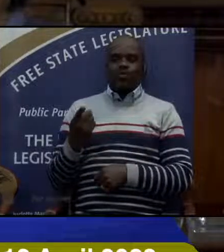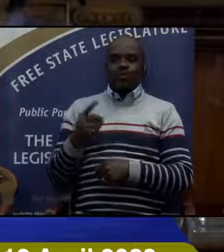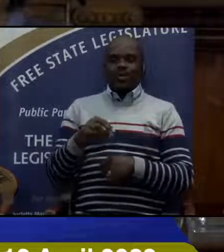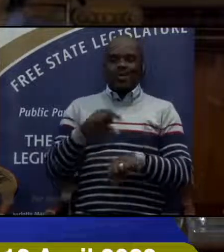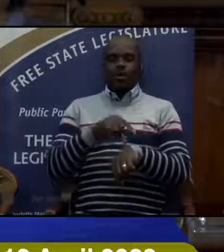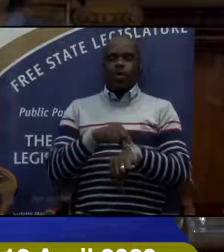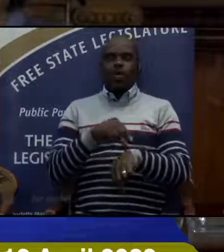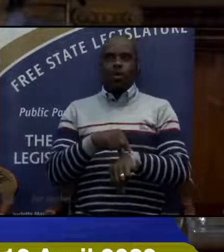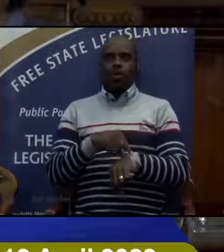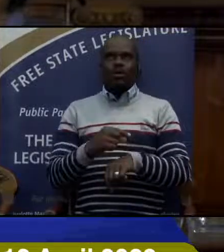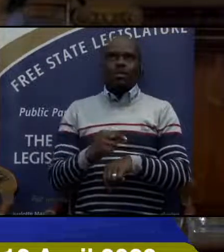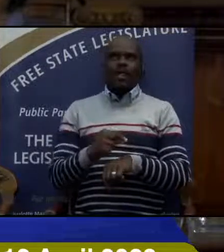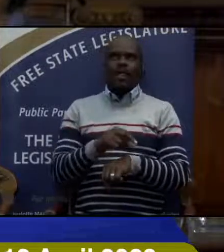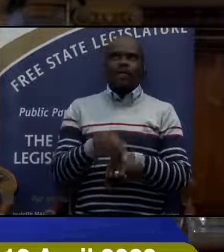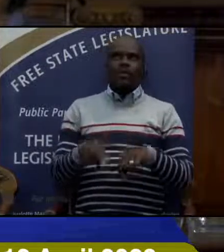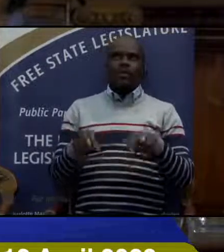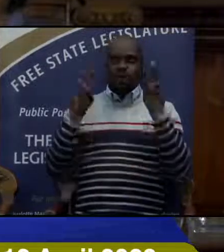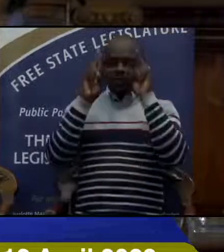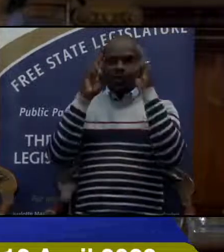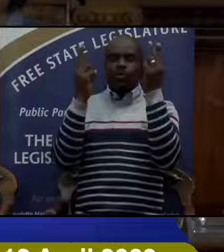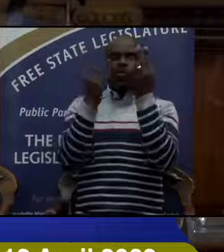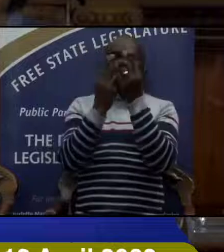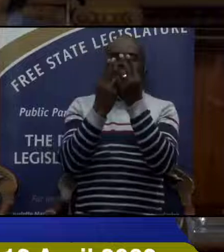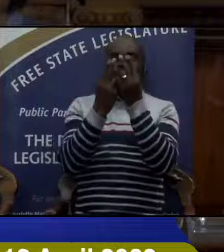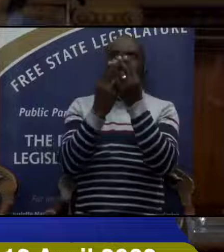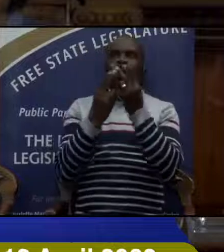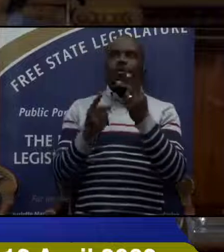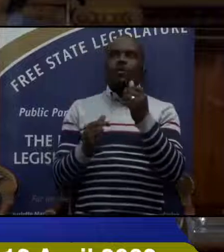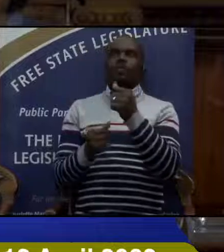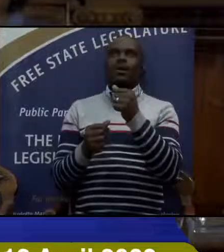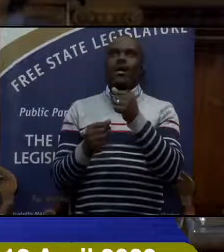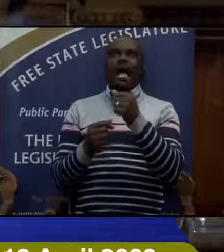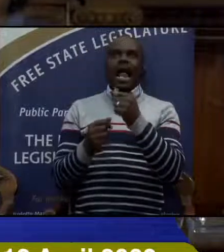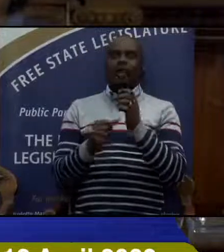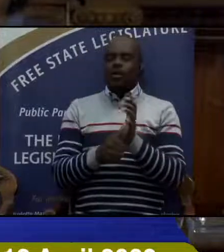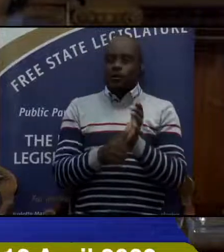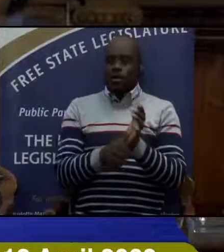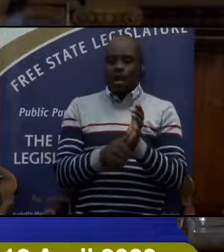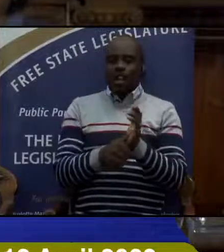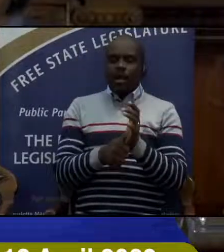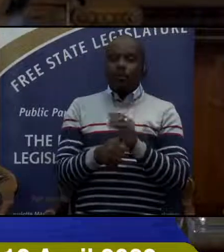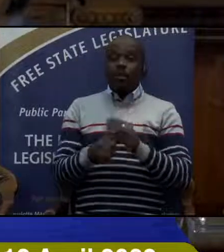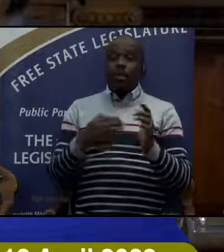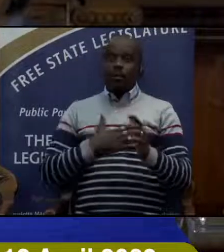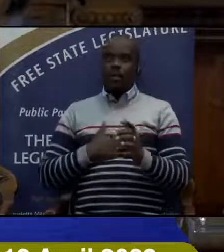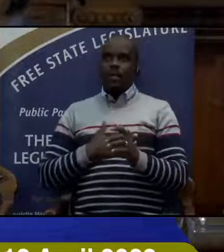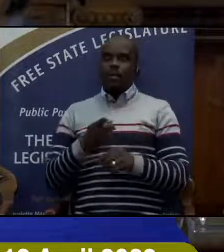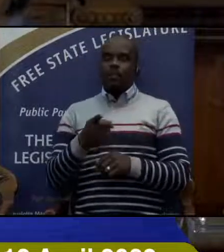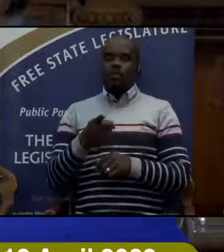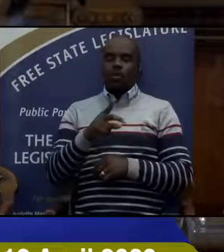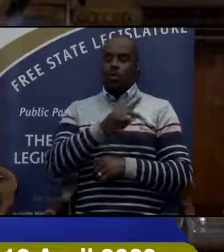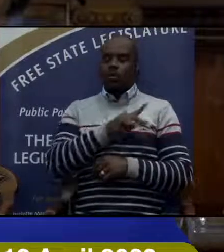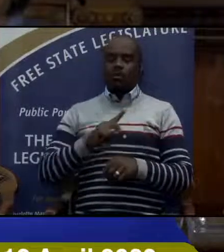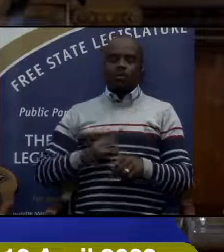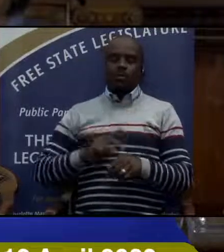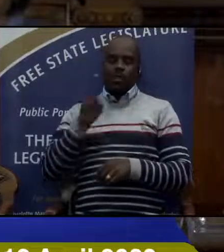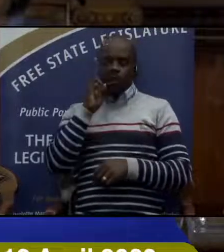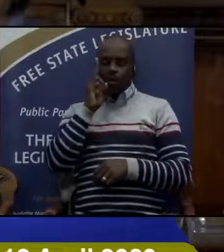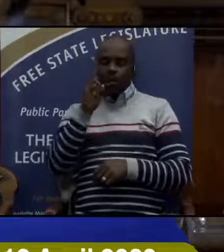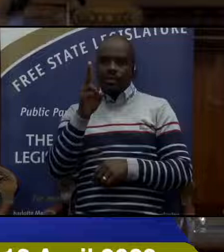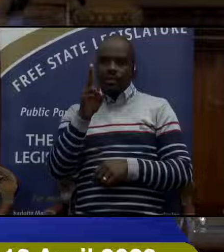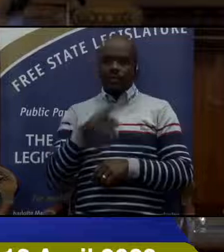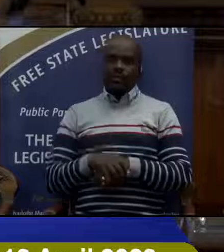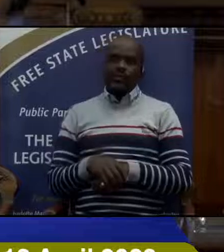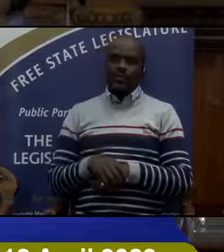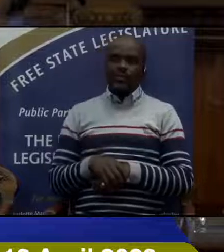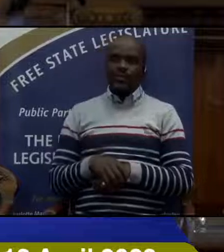is required, but this taking the outside premier has shown leadership, and then you must continue that program. Therefore, the enrollment